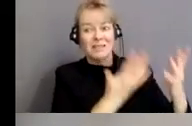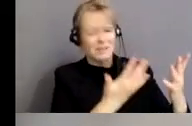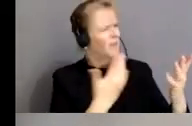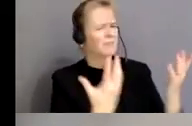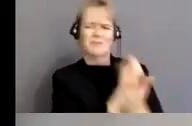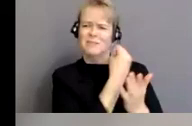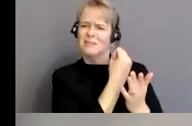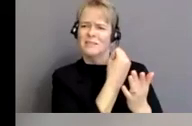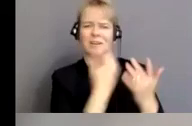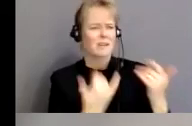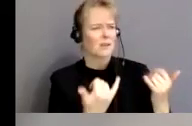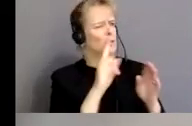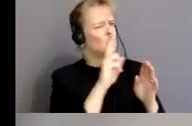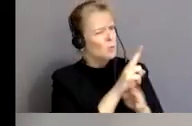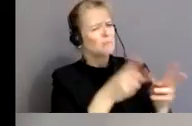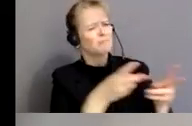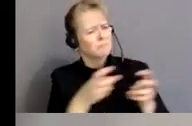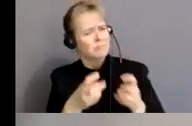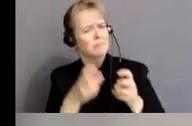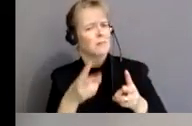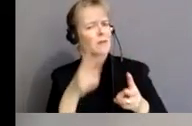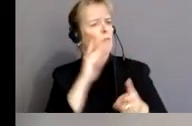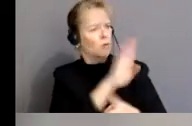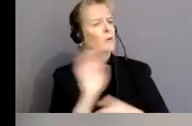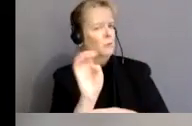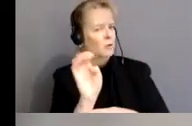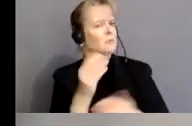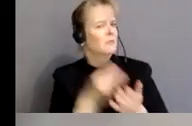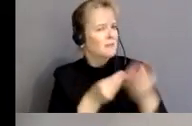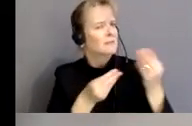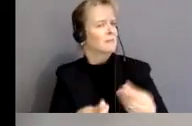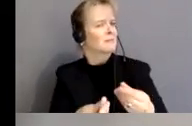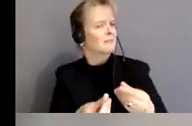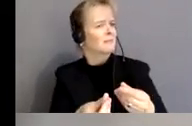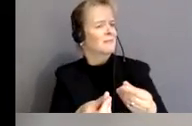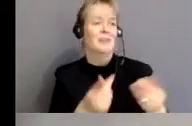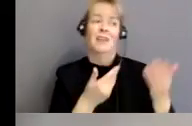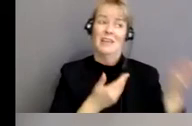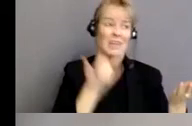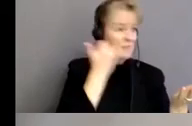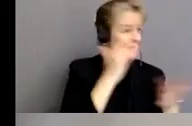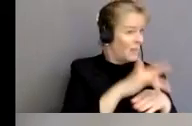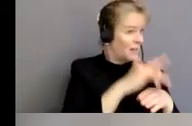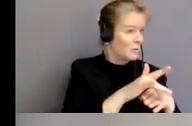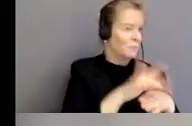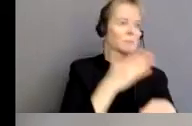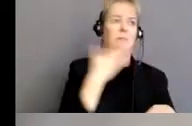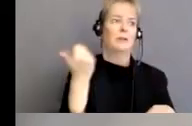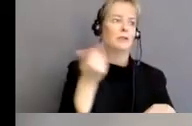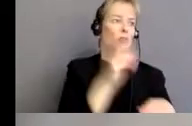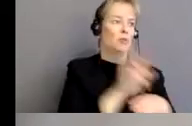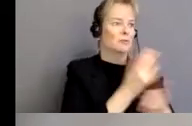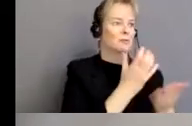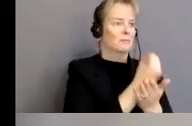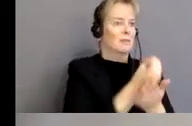your emergency fund. It's better that you use what you have readily available than have to scramble and look for